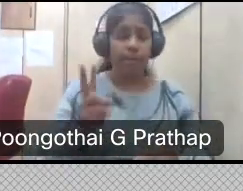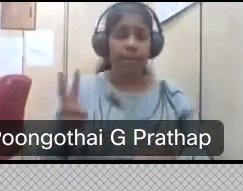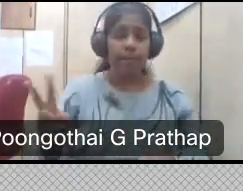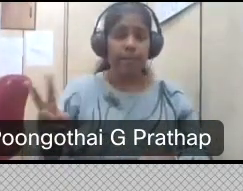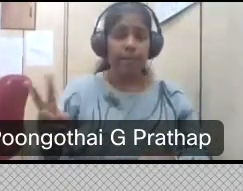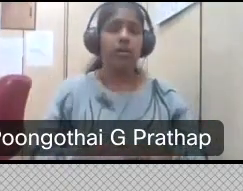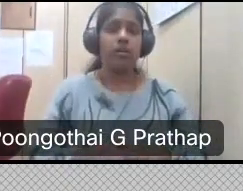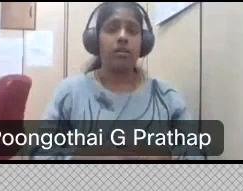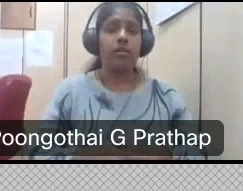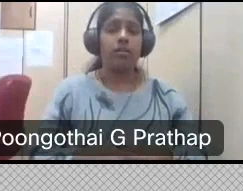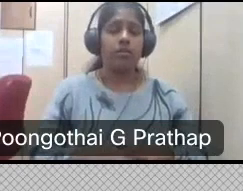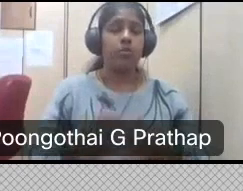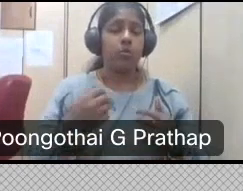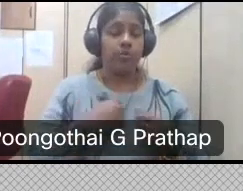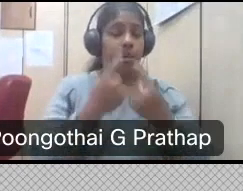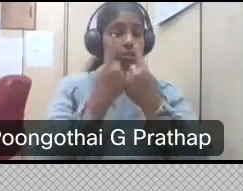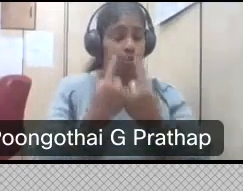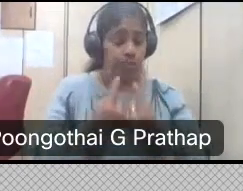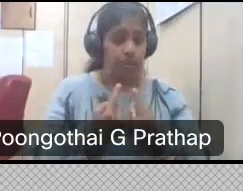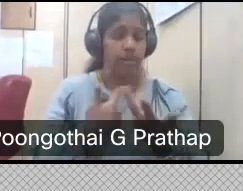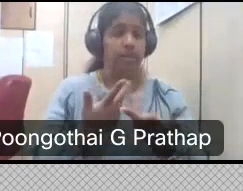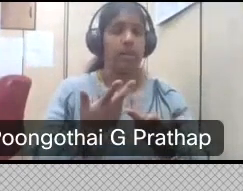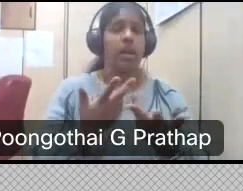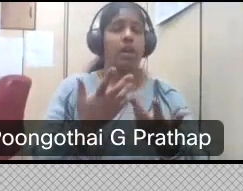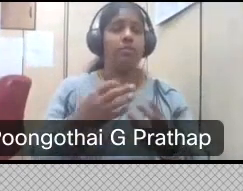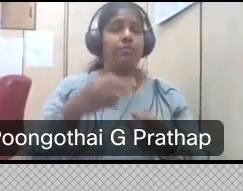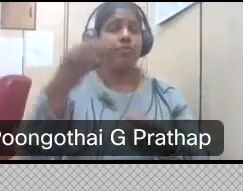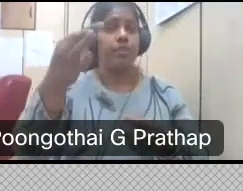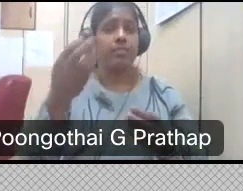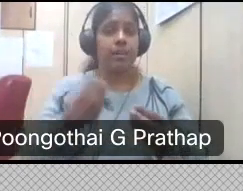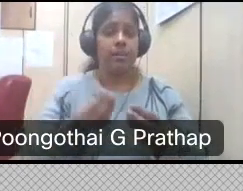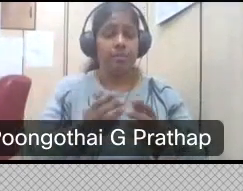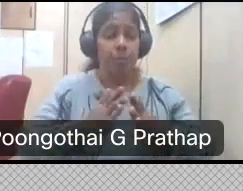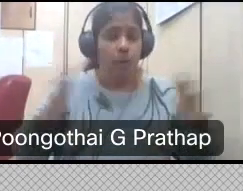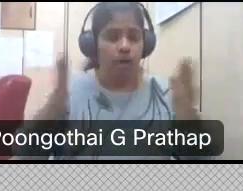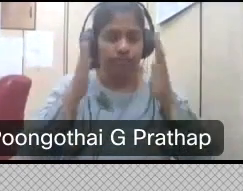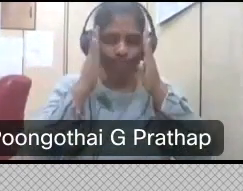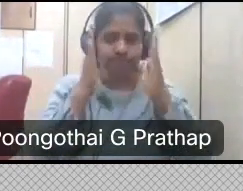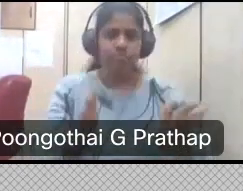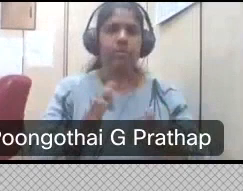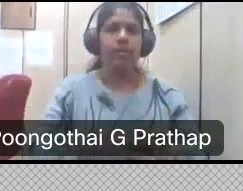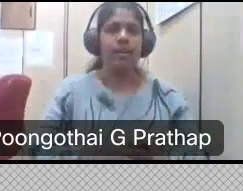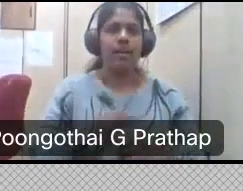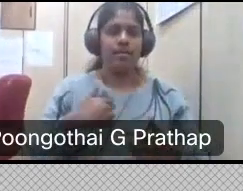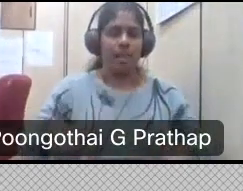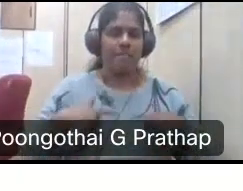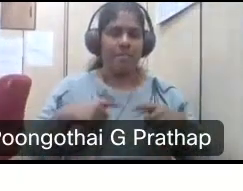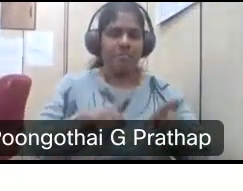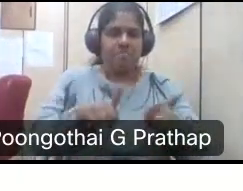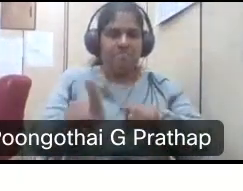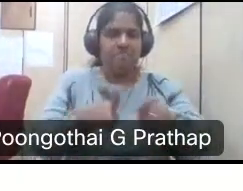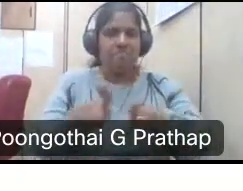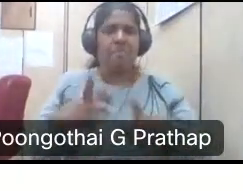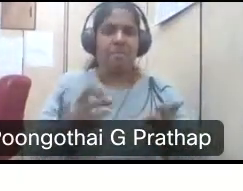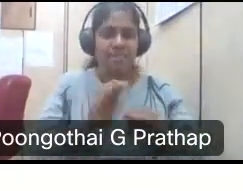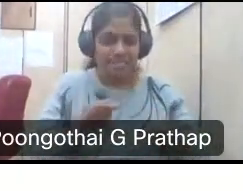test capacity to see far and wide. So hurdle race, the life is hurdle race for the children. And